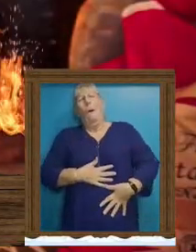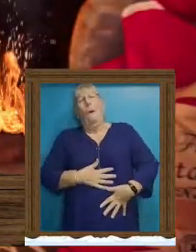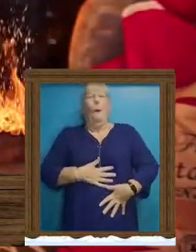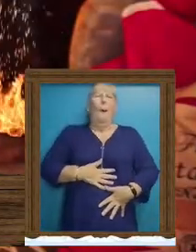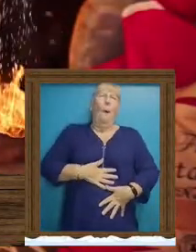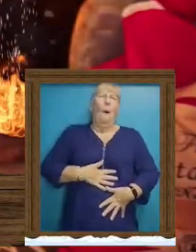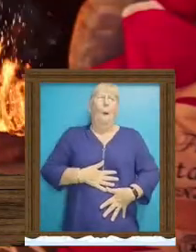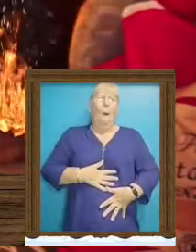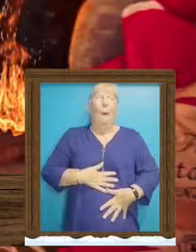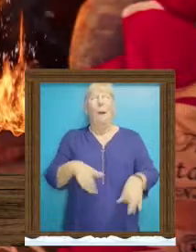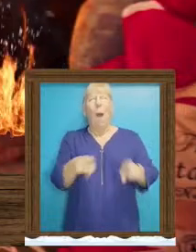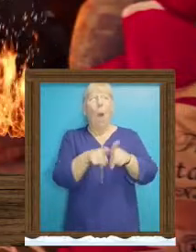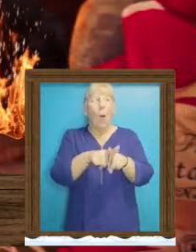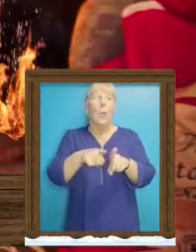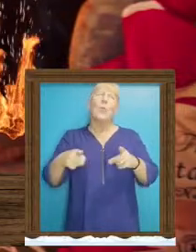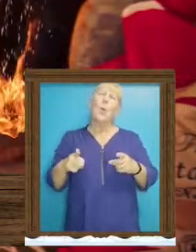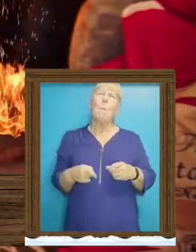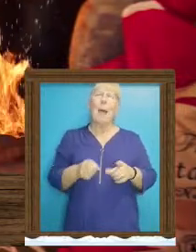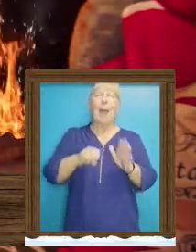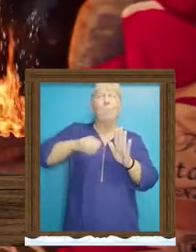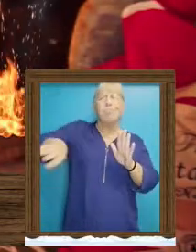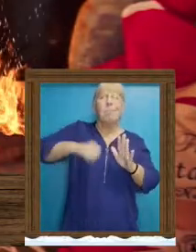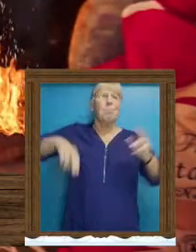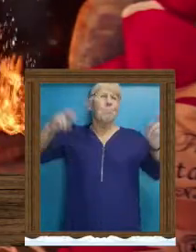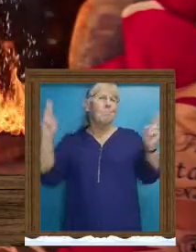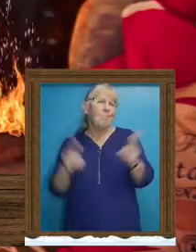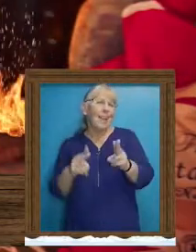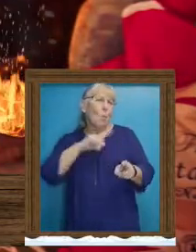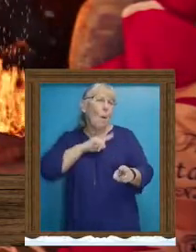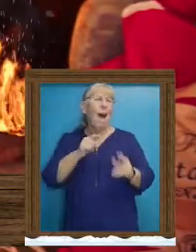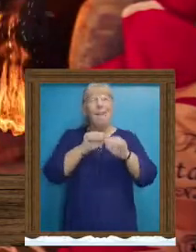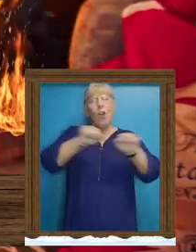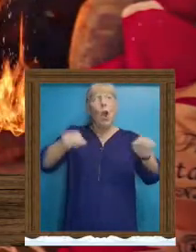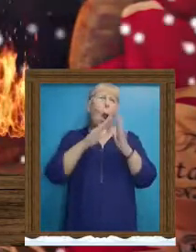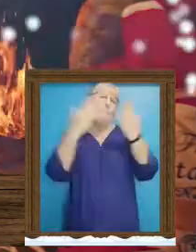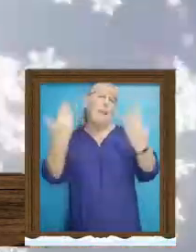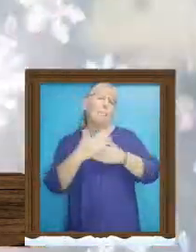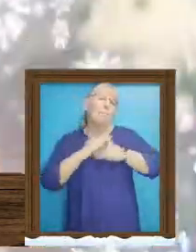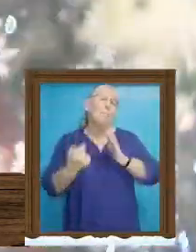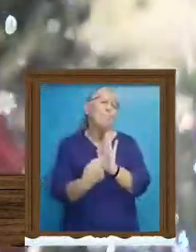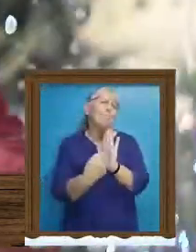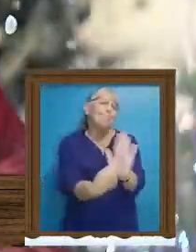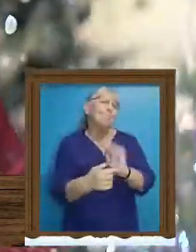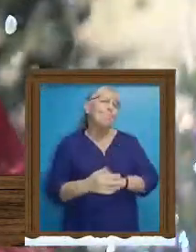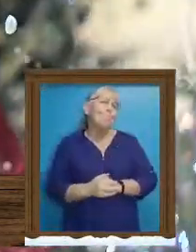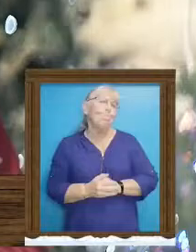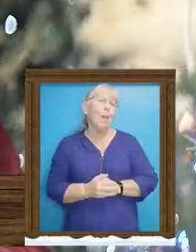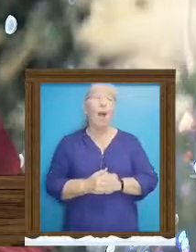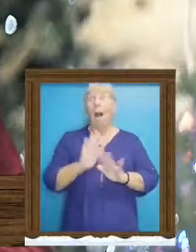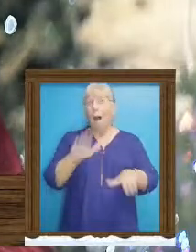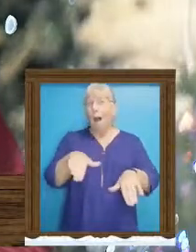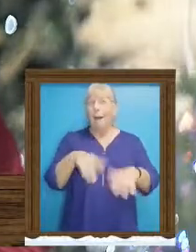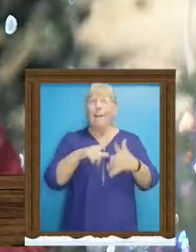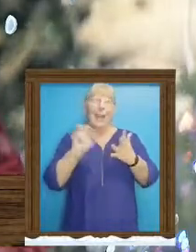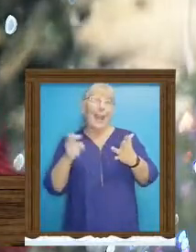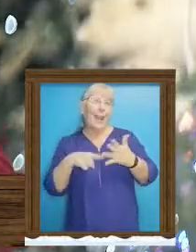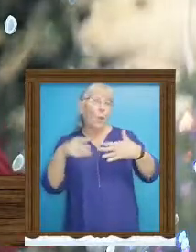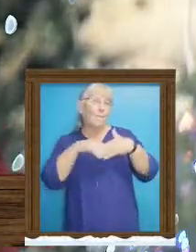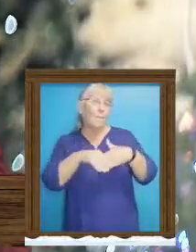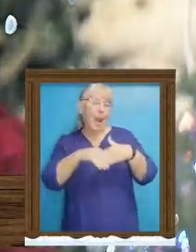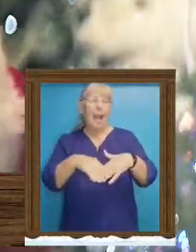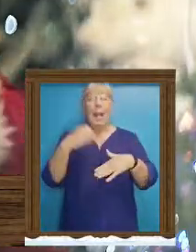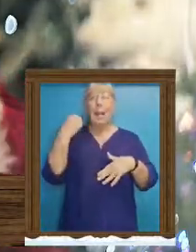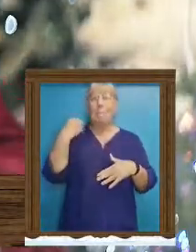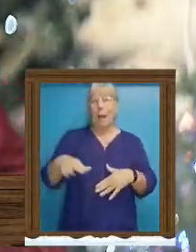It will also help to cut down on my emissions to give a little love to our planet. Speaking of being eco-friendly, I've